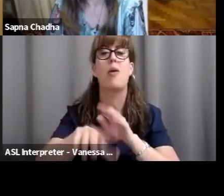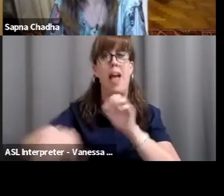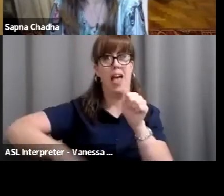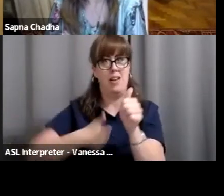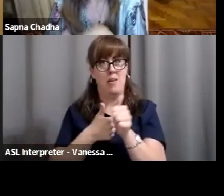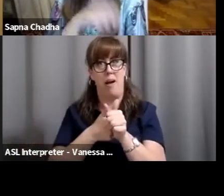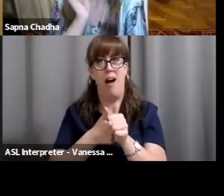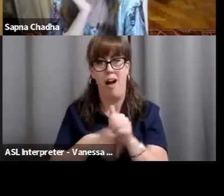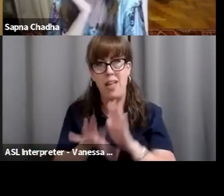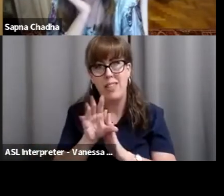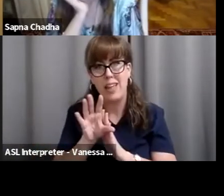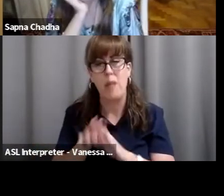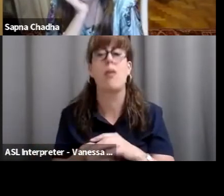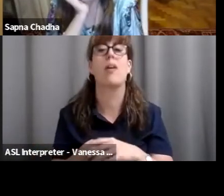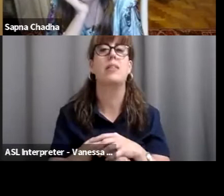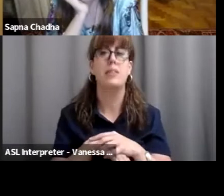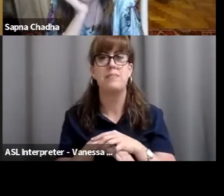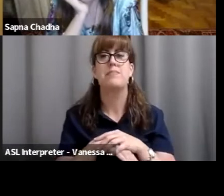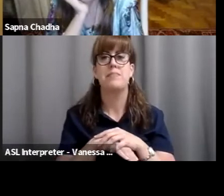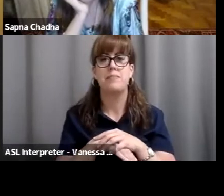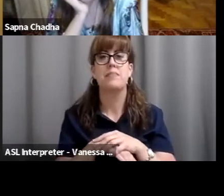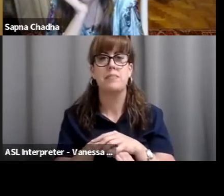Madeline, it's one of the